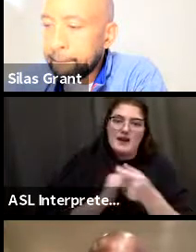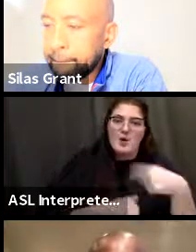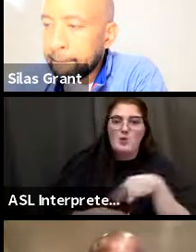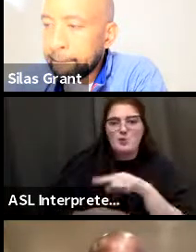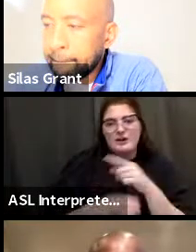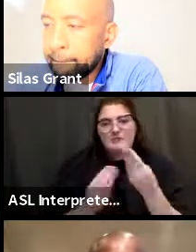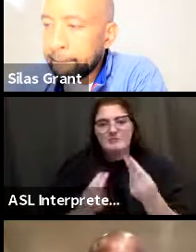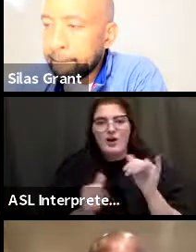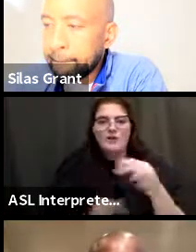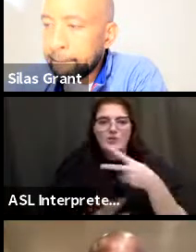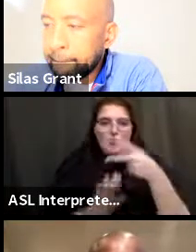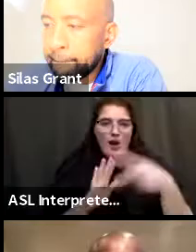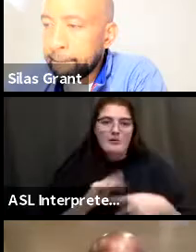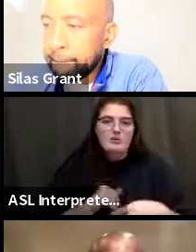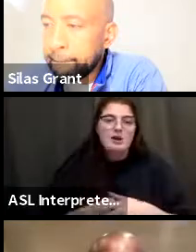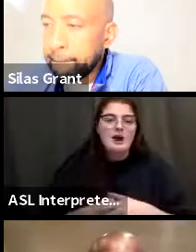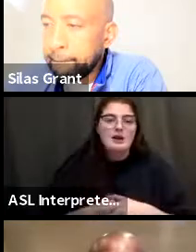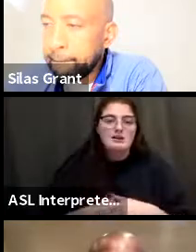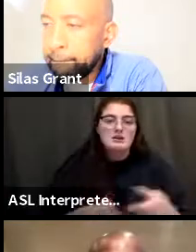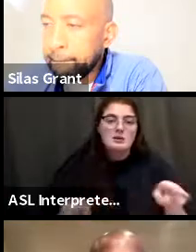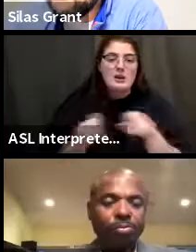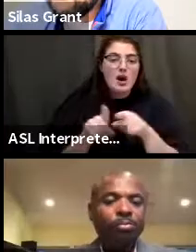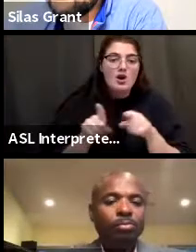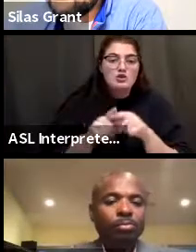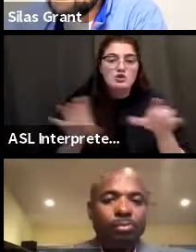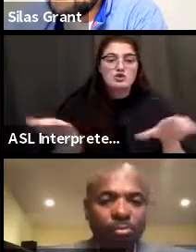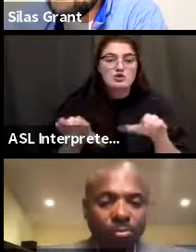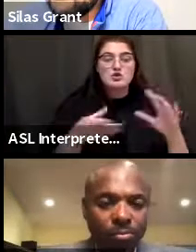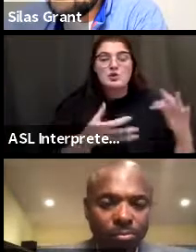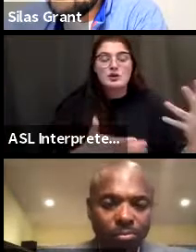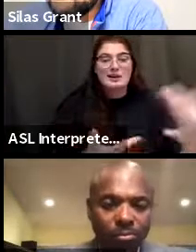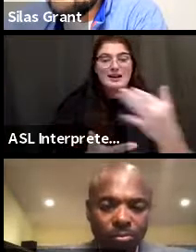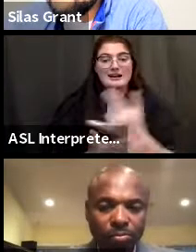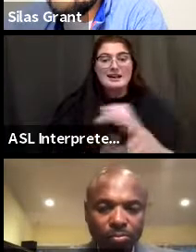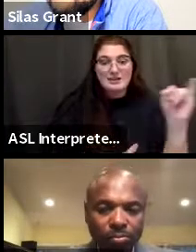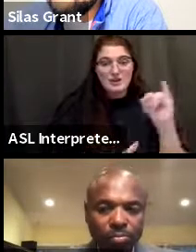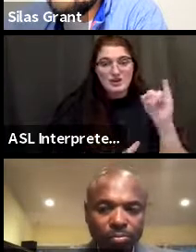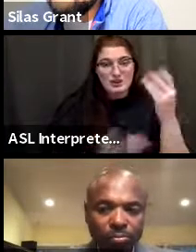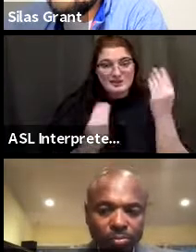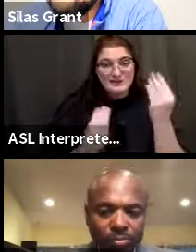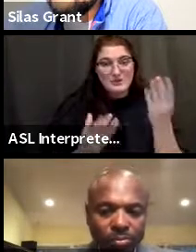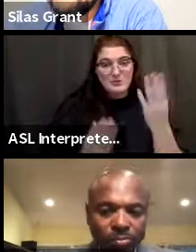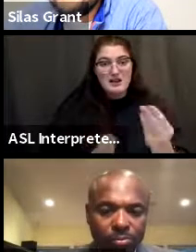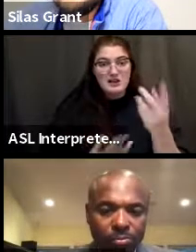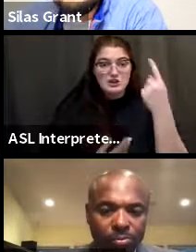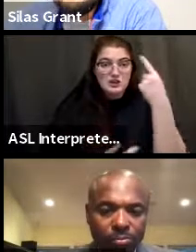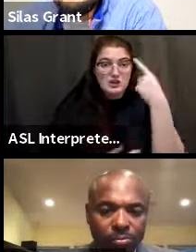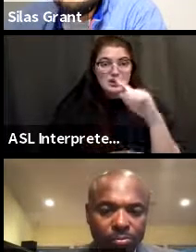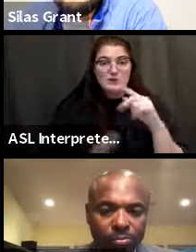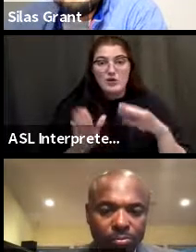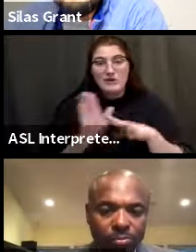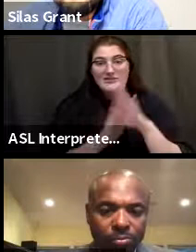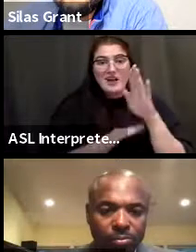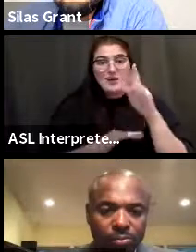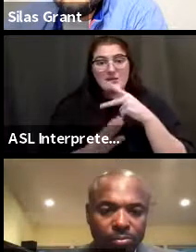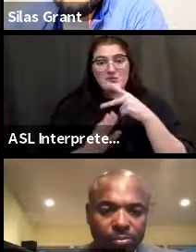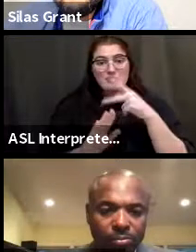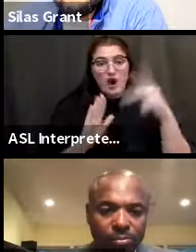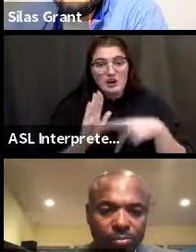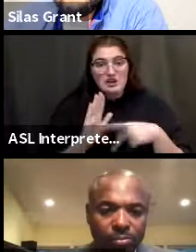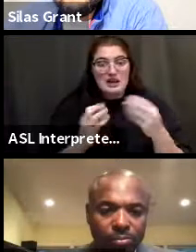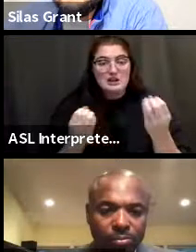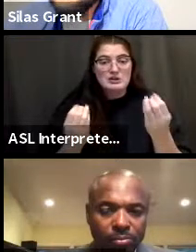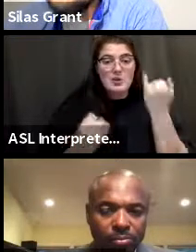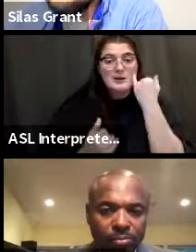construction projects. We also do collect insurance information for development projects so that if